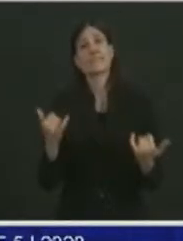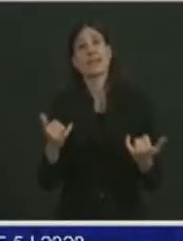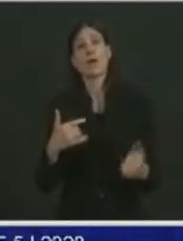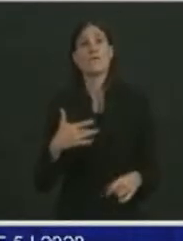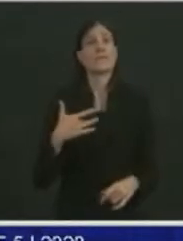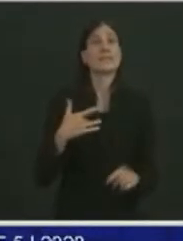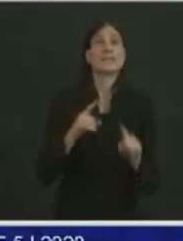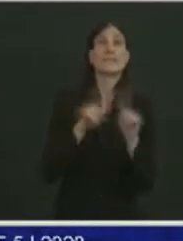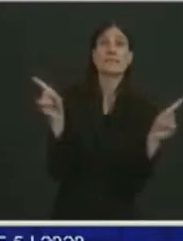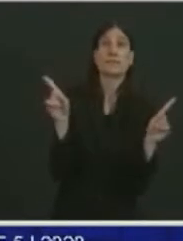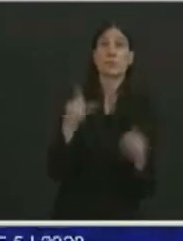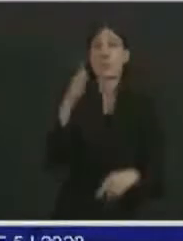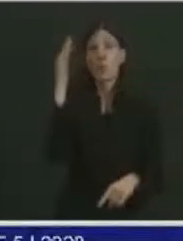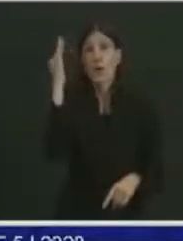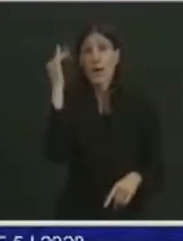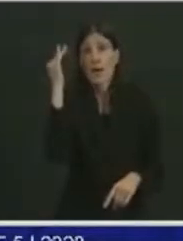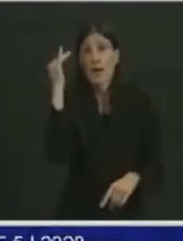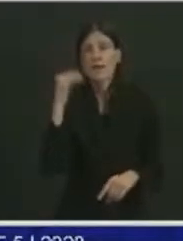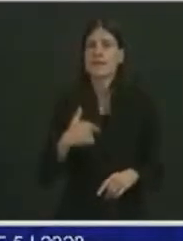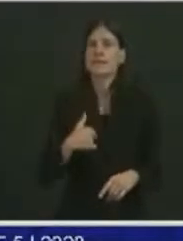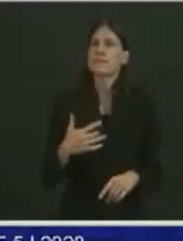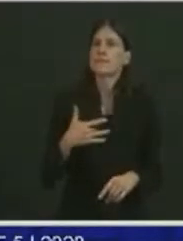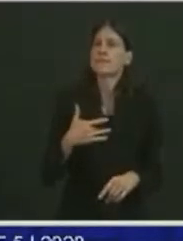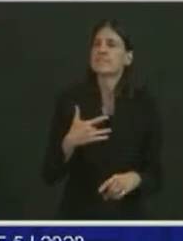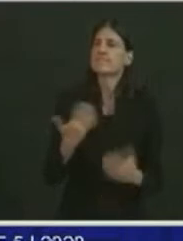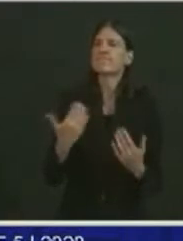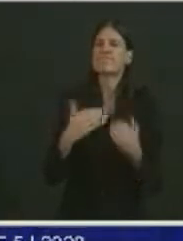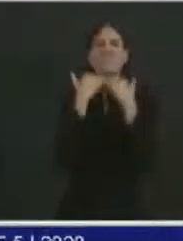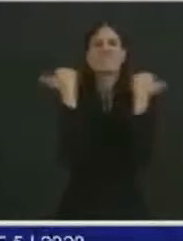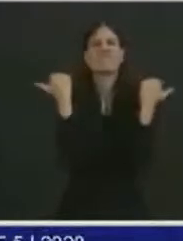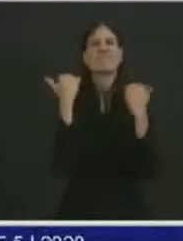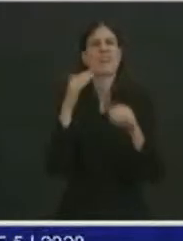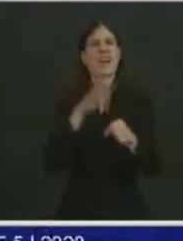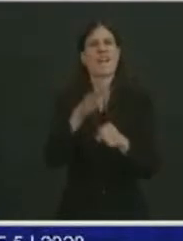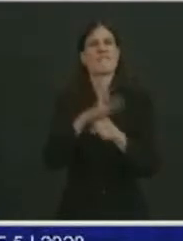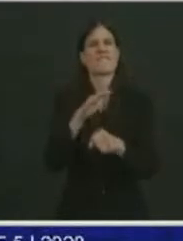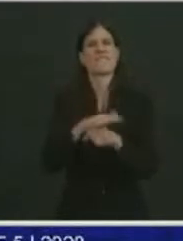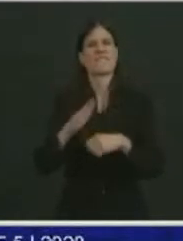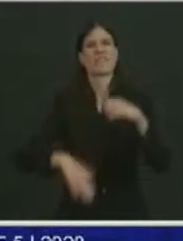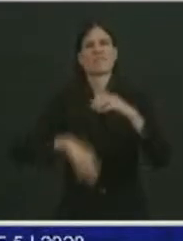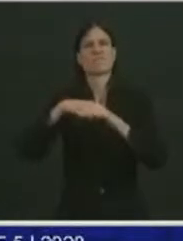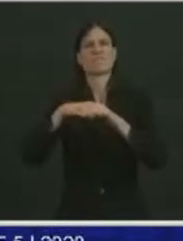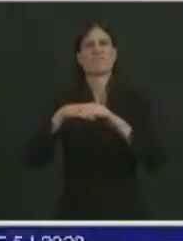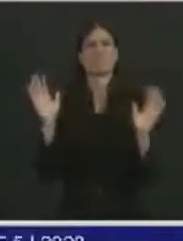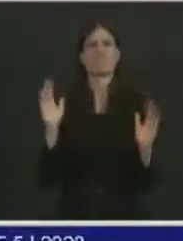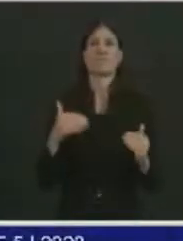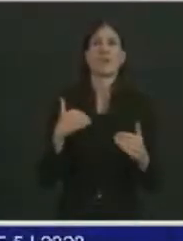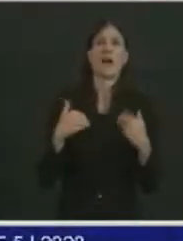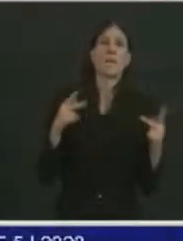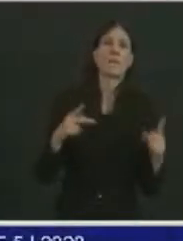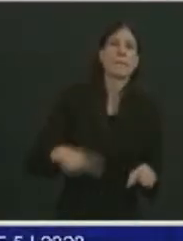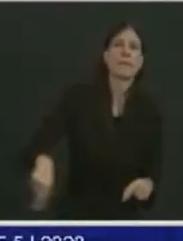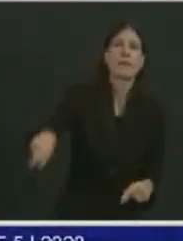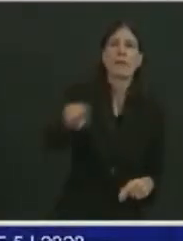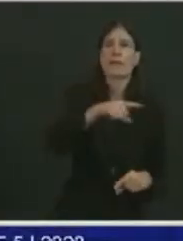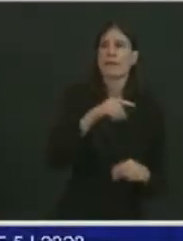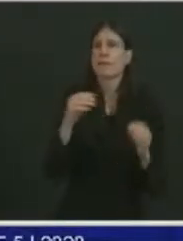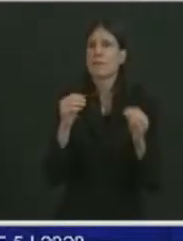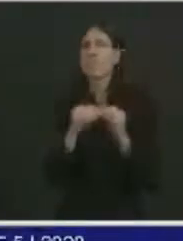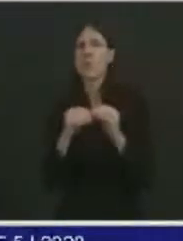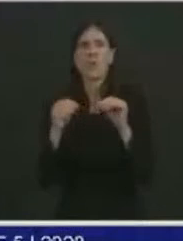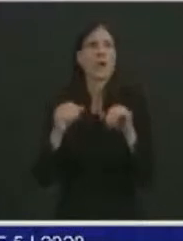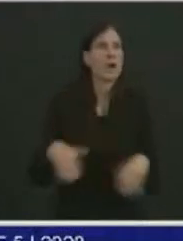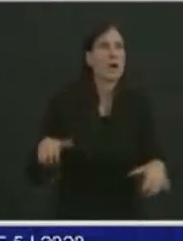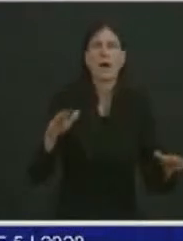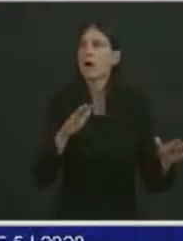and impatience and energy of young people. And I mean young people, like teenagers